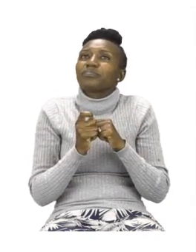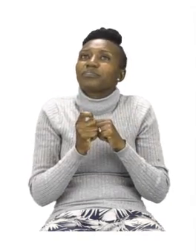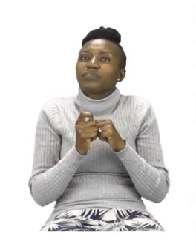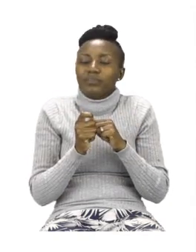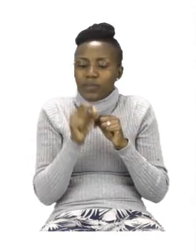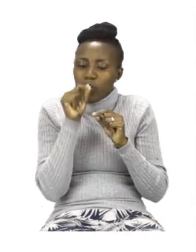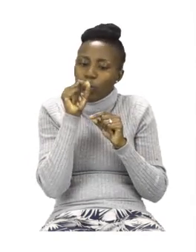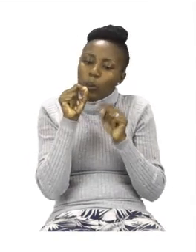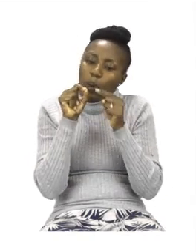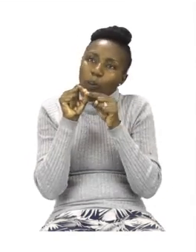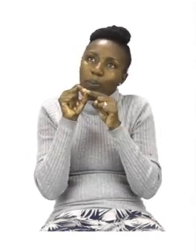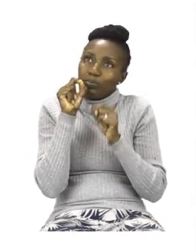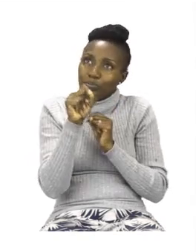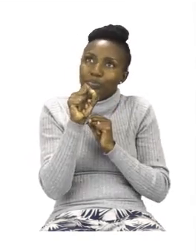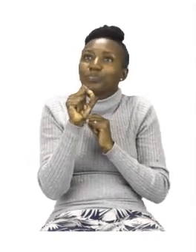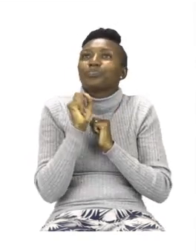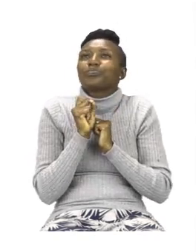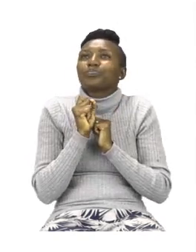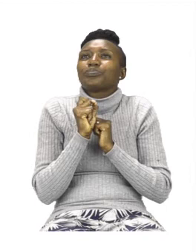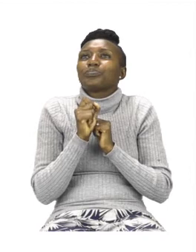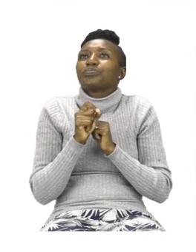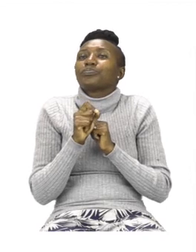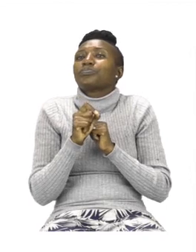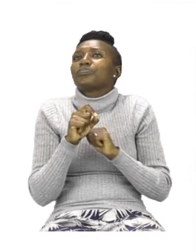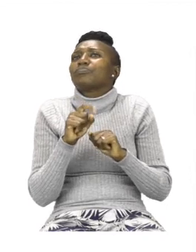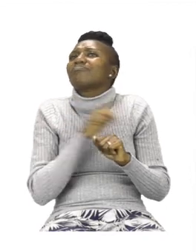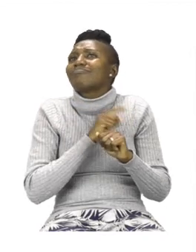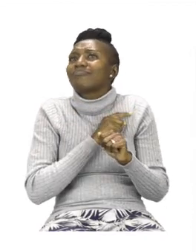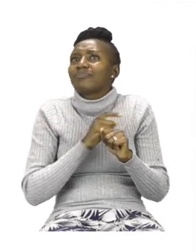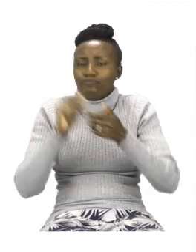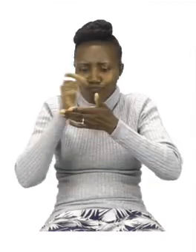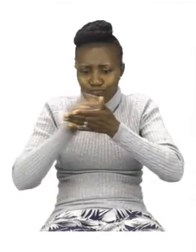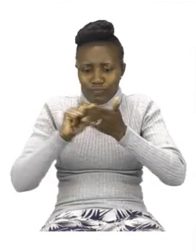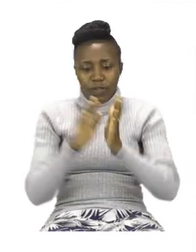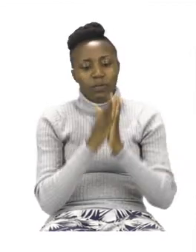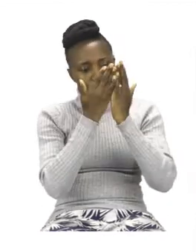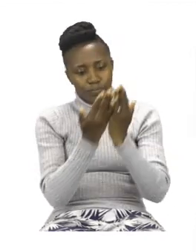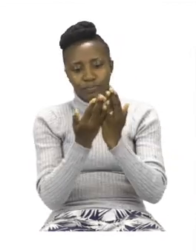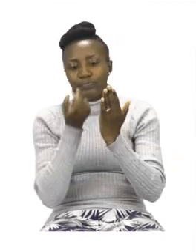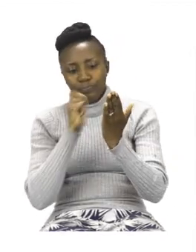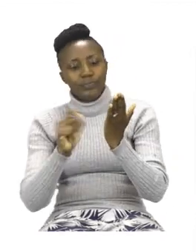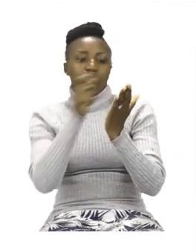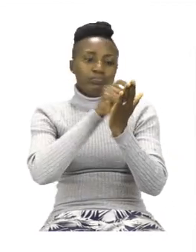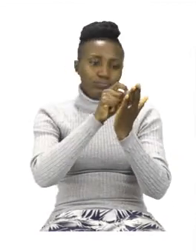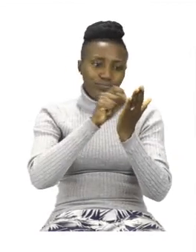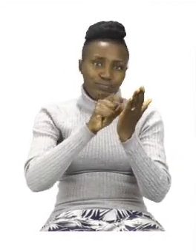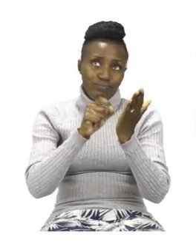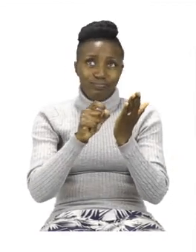pointy end. A pencil is what we use to write in the books. A pencil can be a